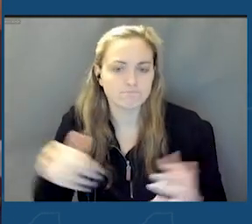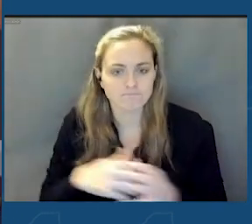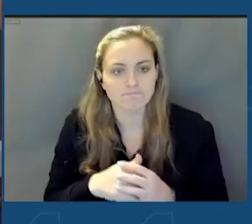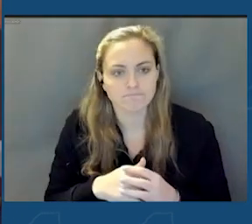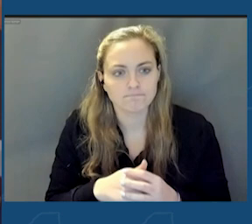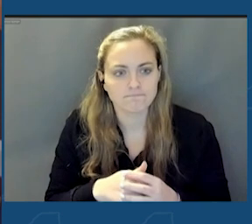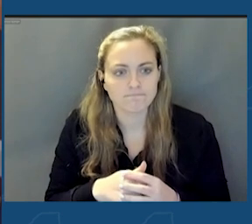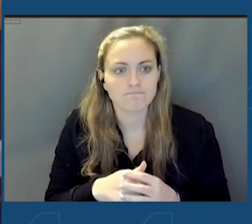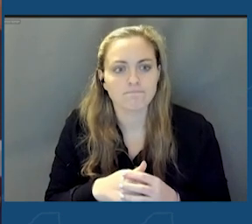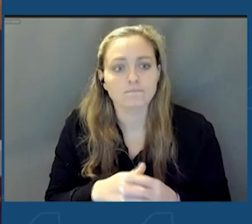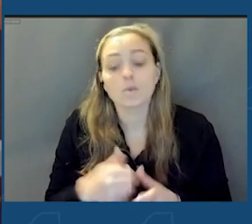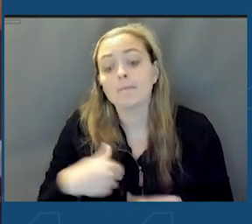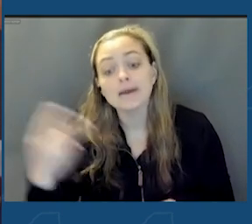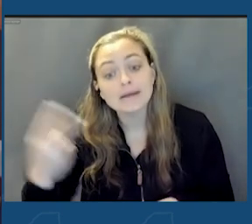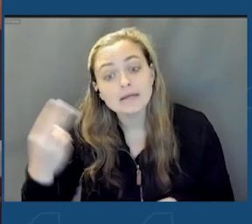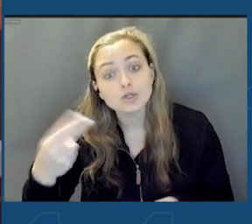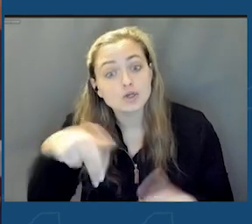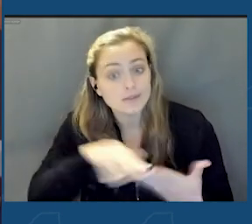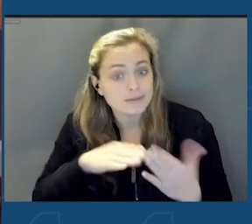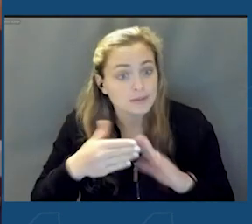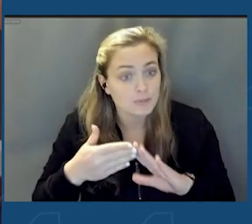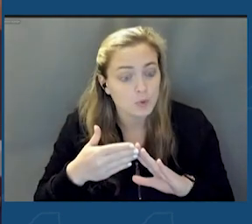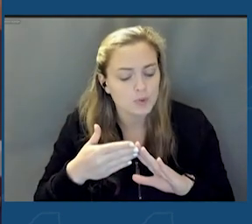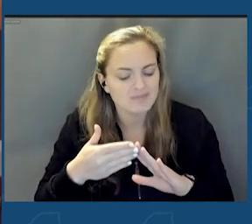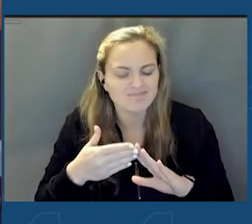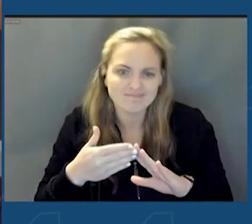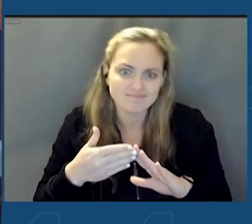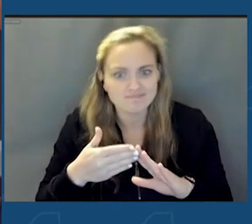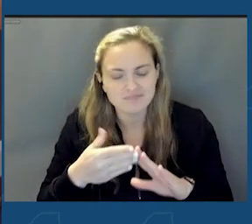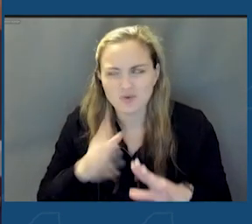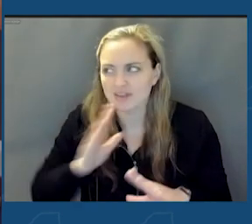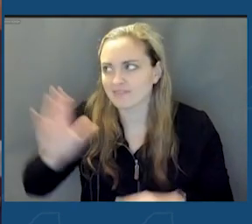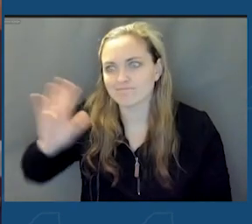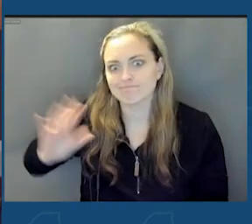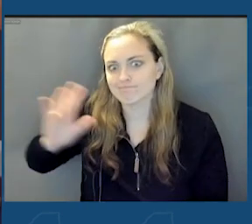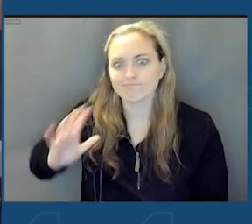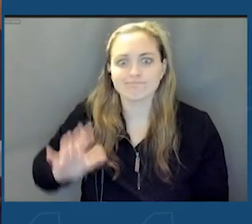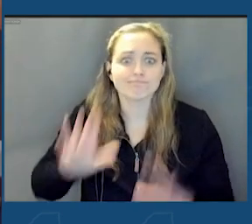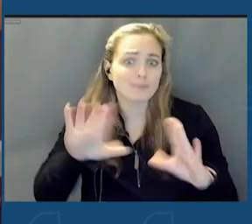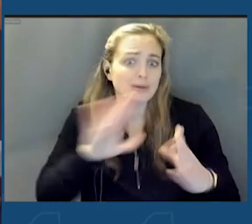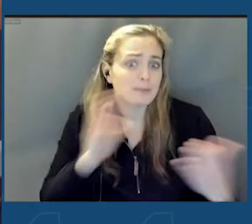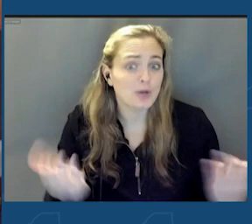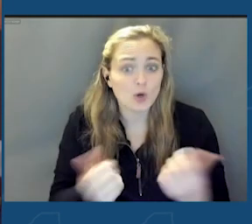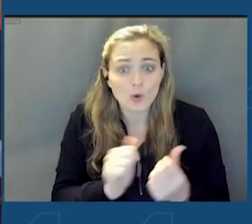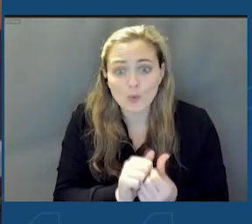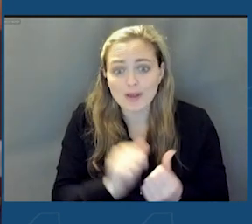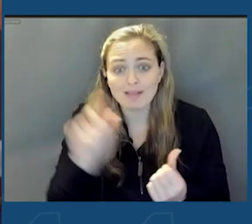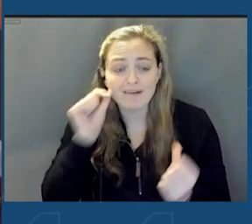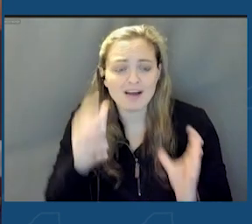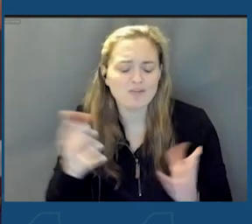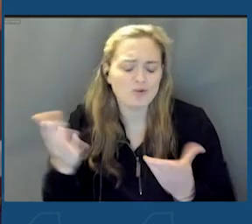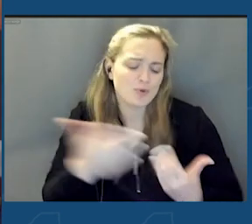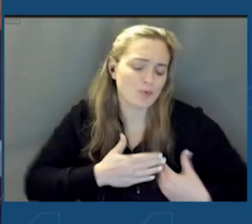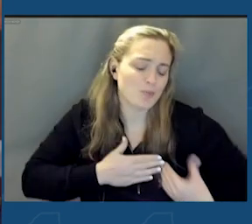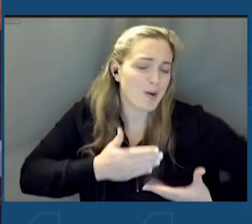my history in this community goes back, and it's really great to be here with the governor and bring her to my part